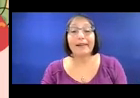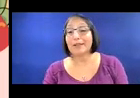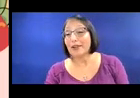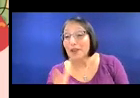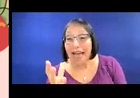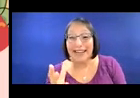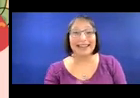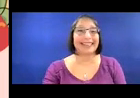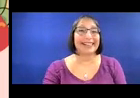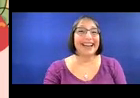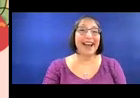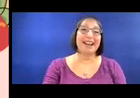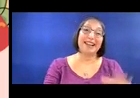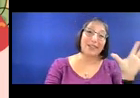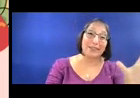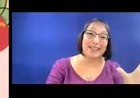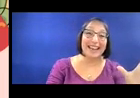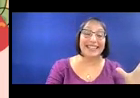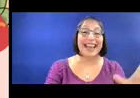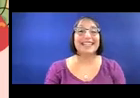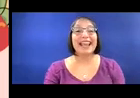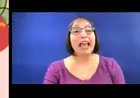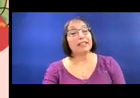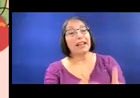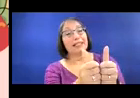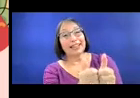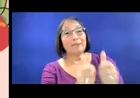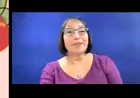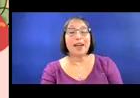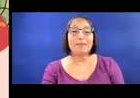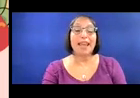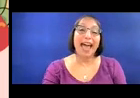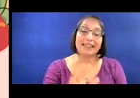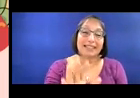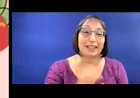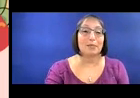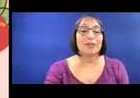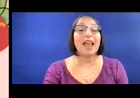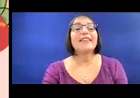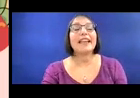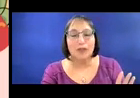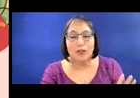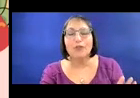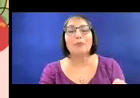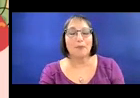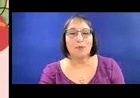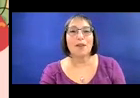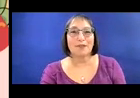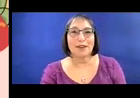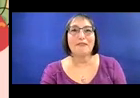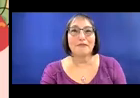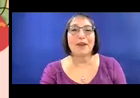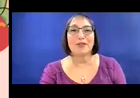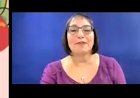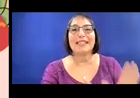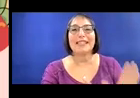it was in the chat, I had announcements that I sent, sent texts sometimes, adding the syllabus. That still sometimes wasn't